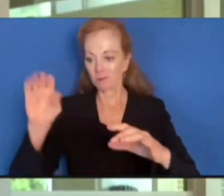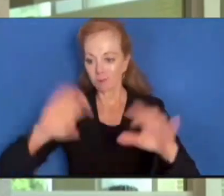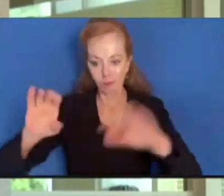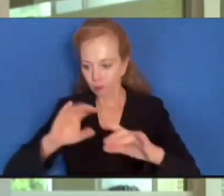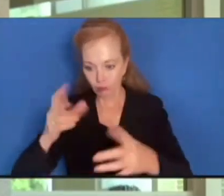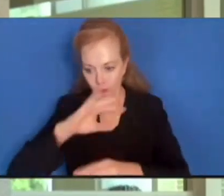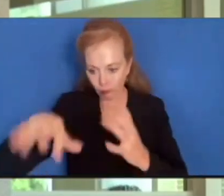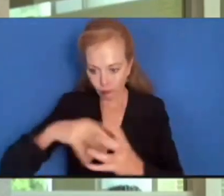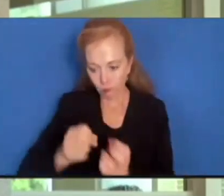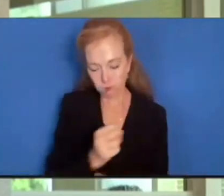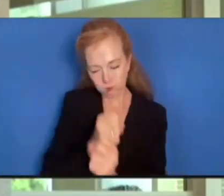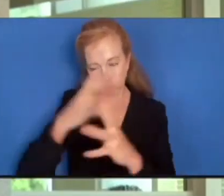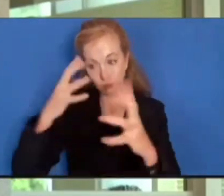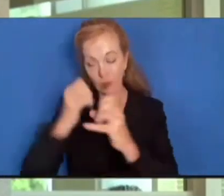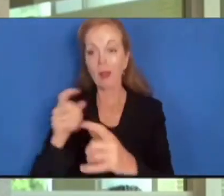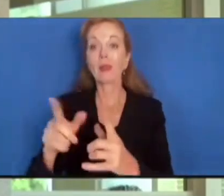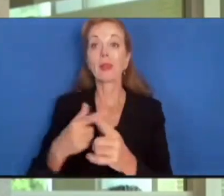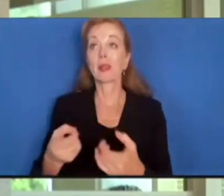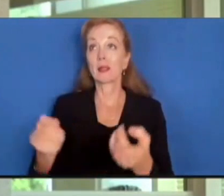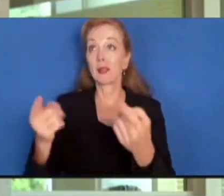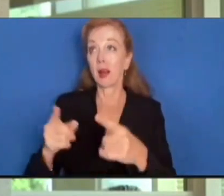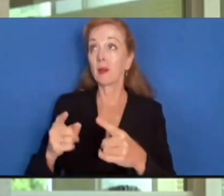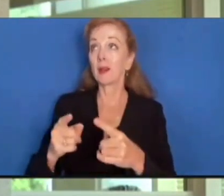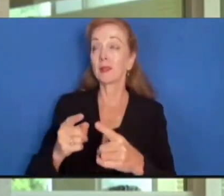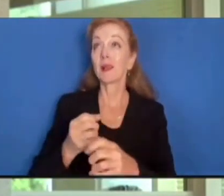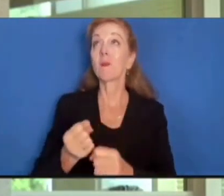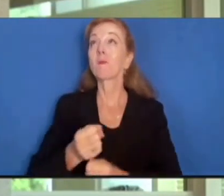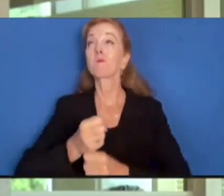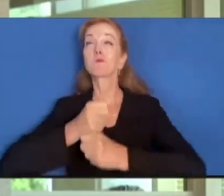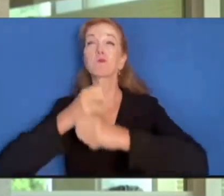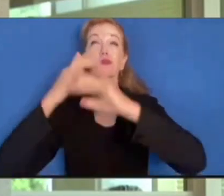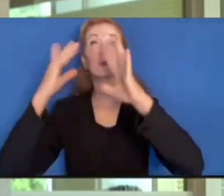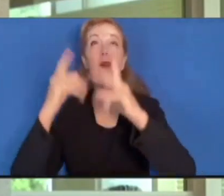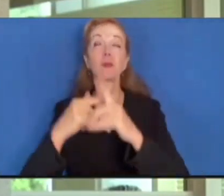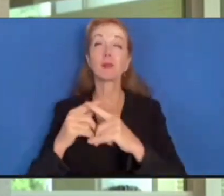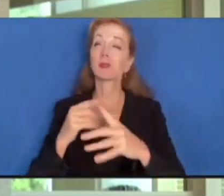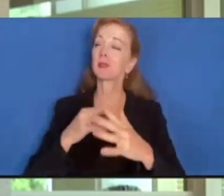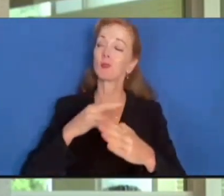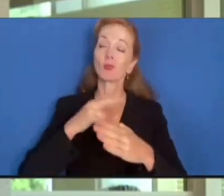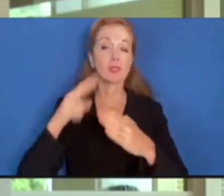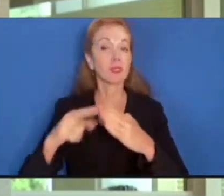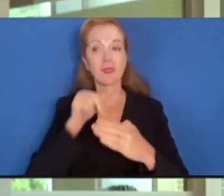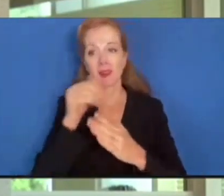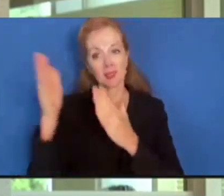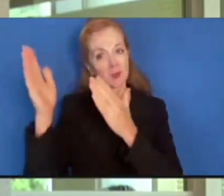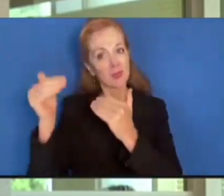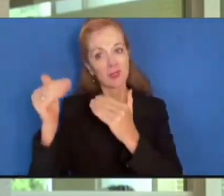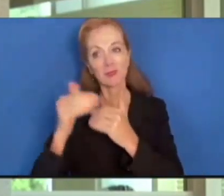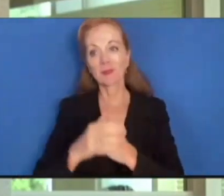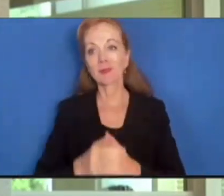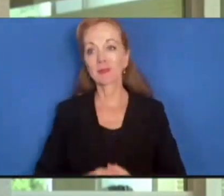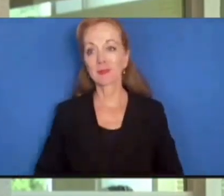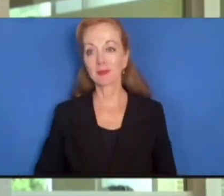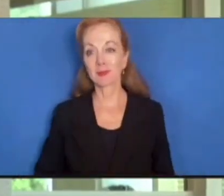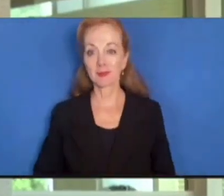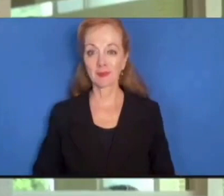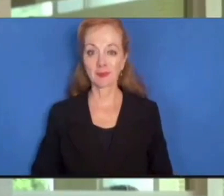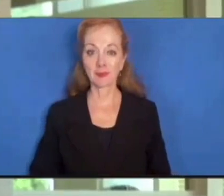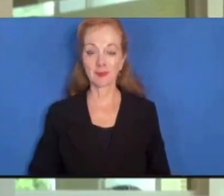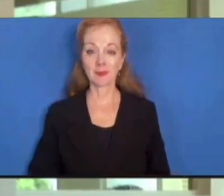get, and therefore when it does go off, it might have consequences that you weren't expecting. Also, can you speak to